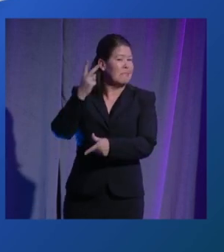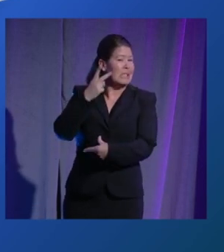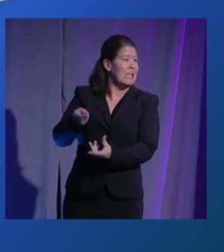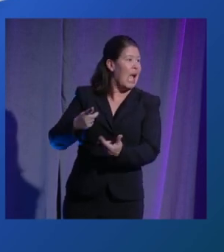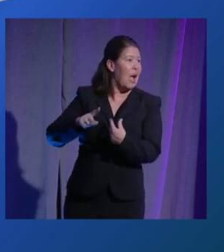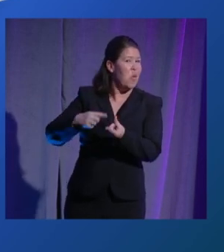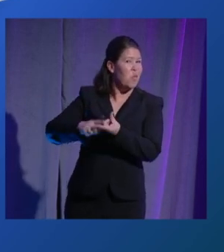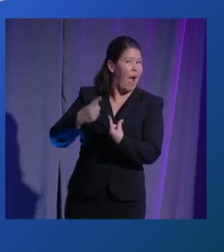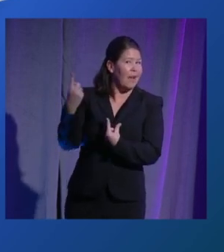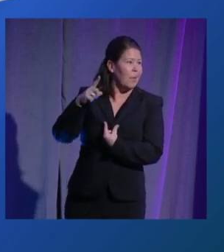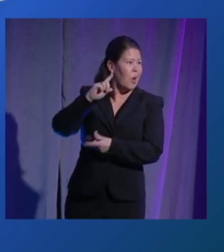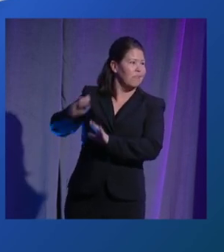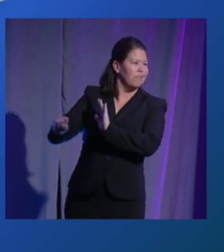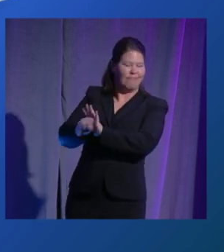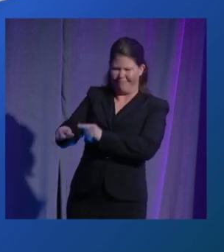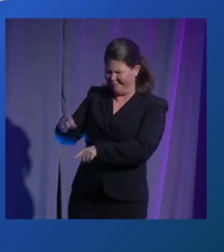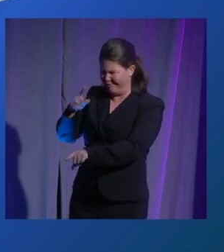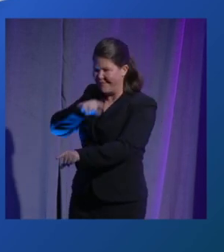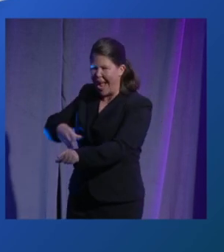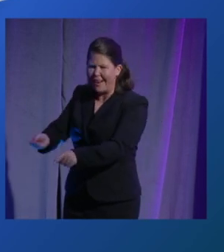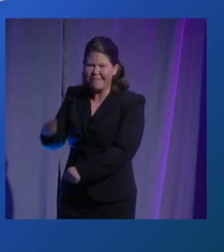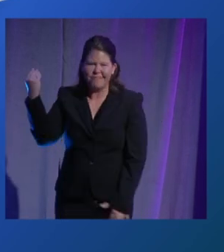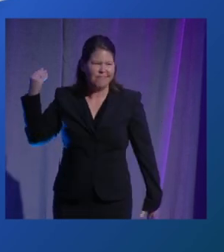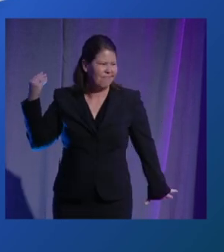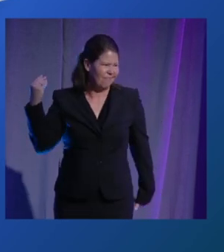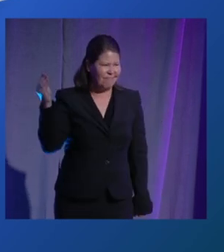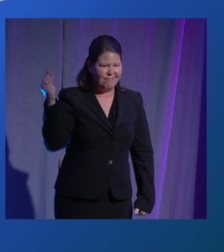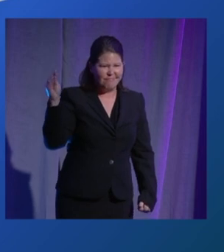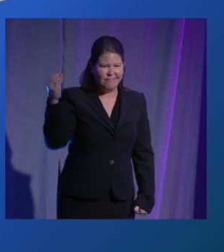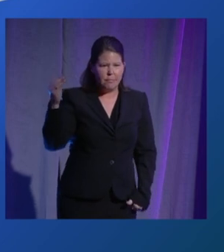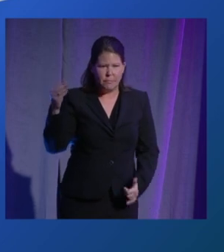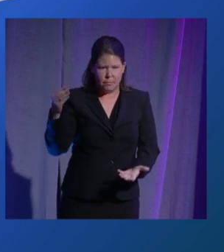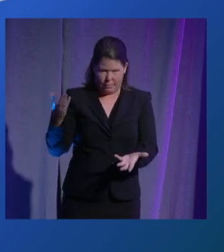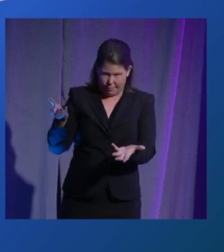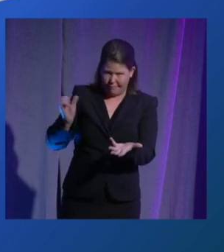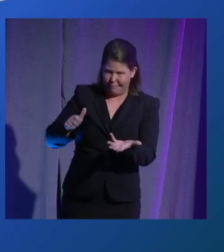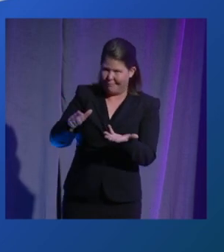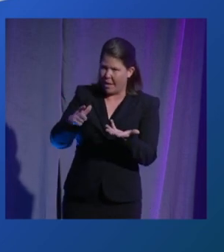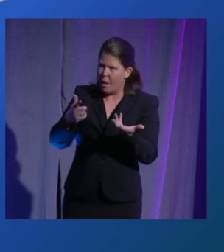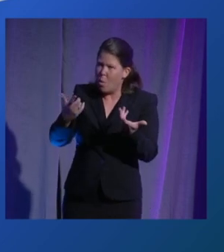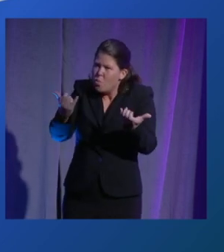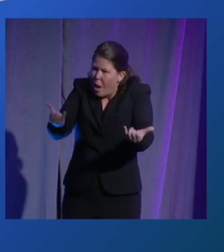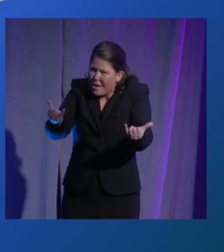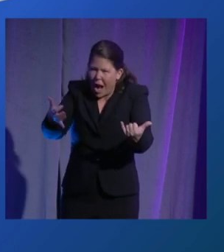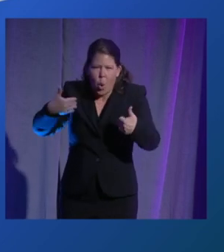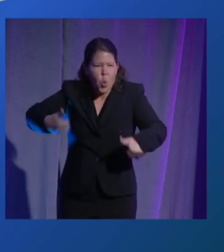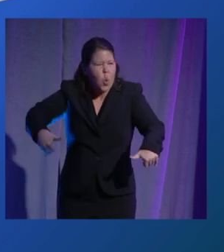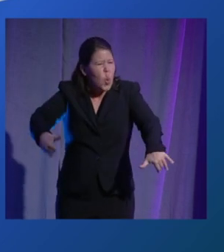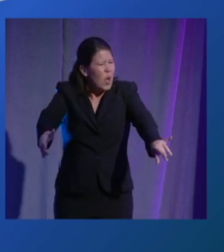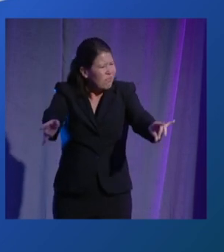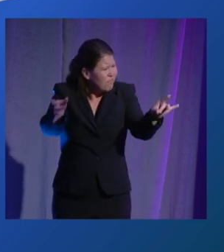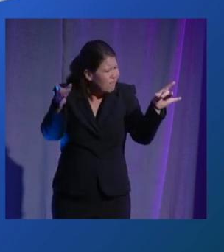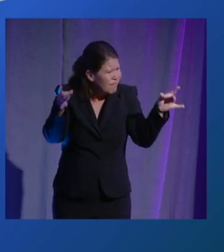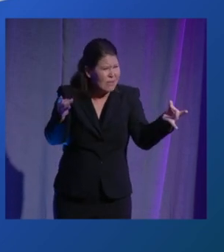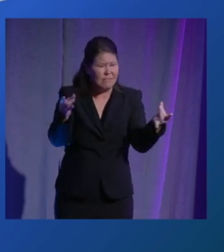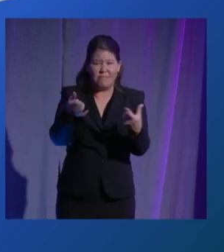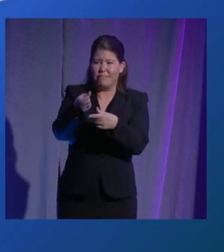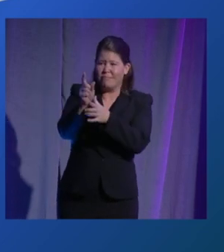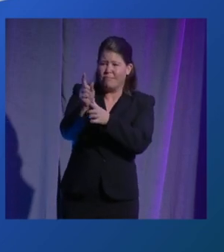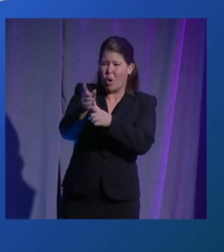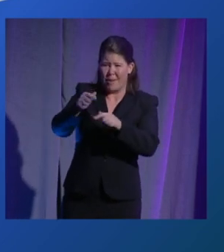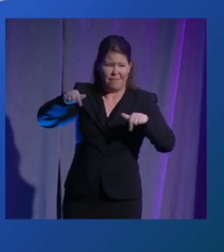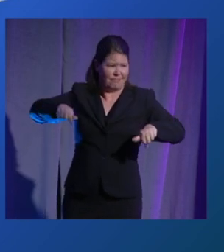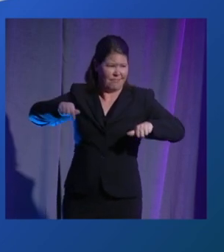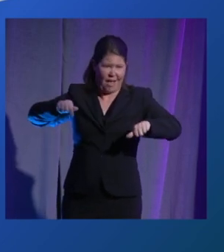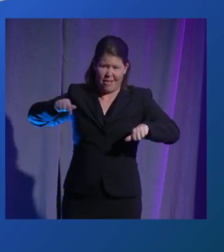think that we're I think everybody right you you understand like we're at a kind of delicate moment within democracy right because there's a lot of distrust in